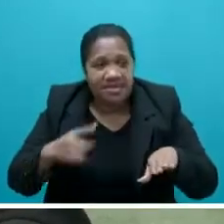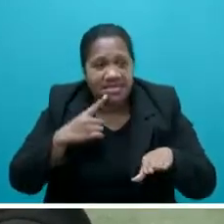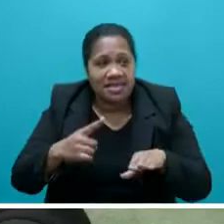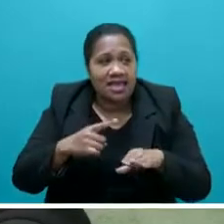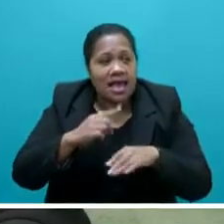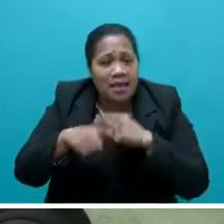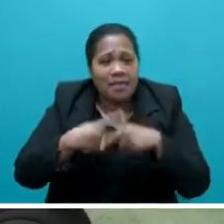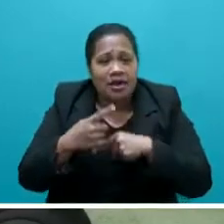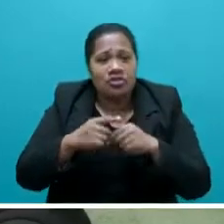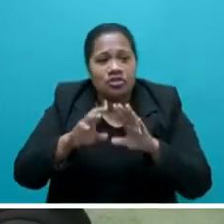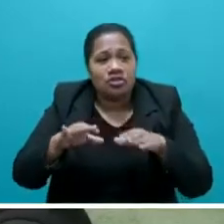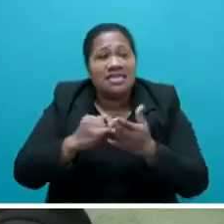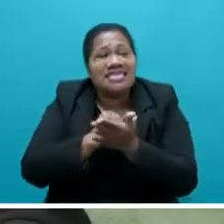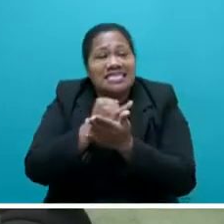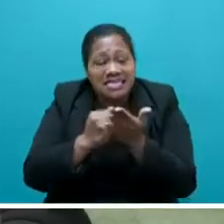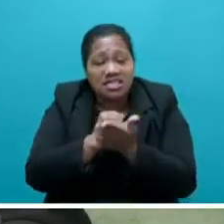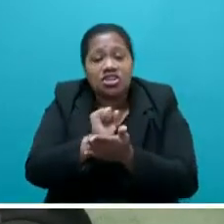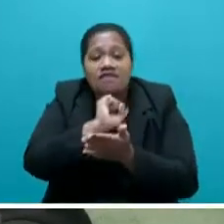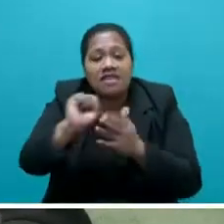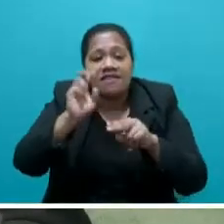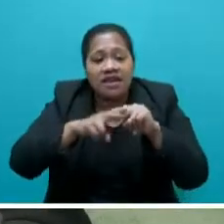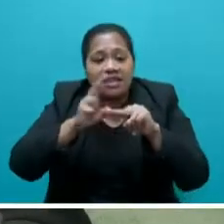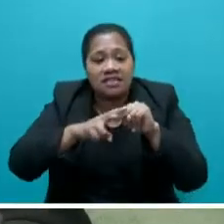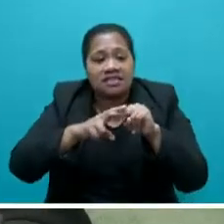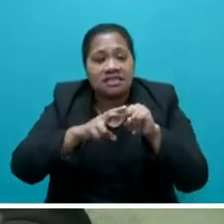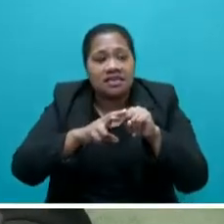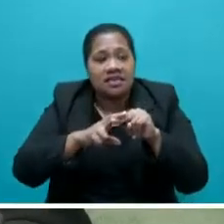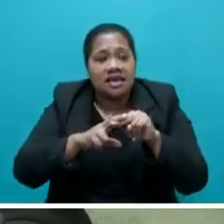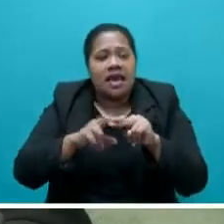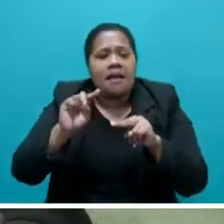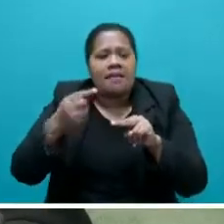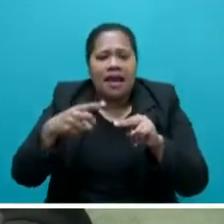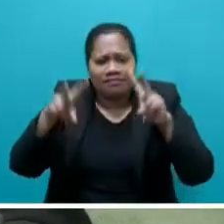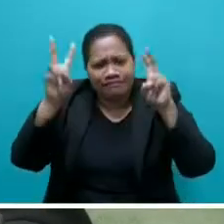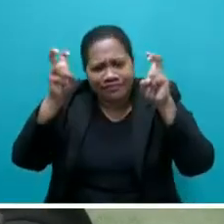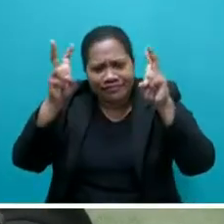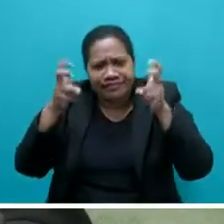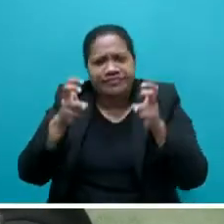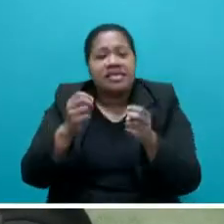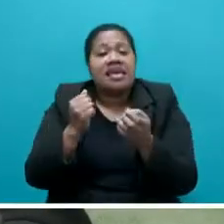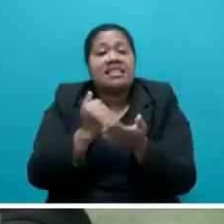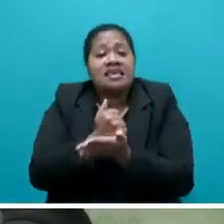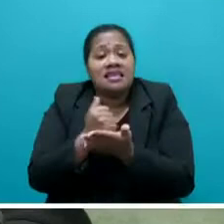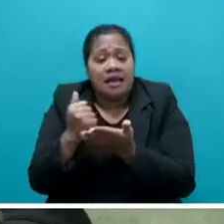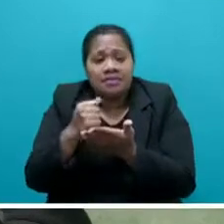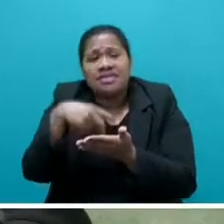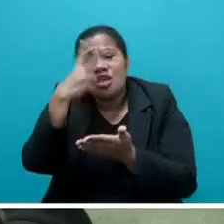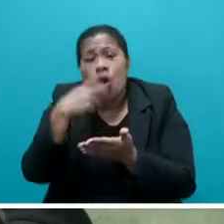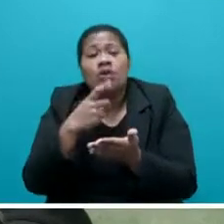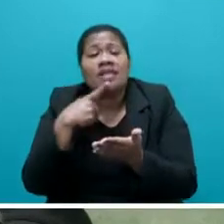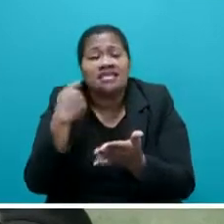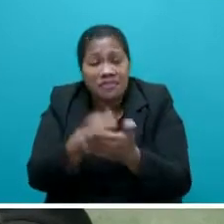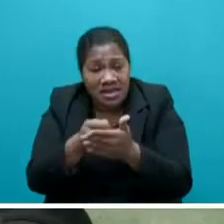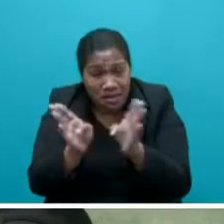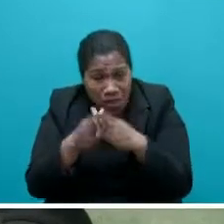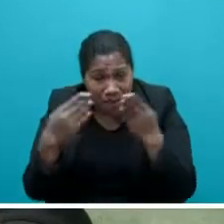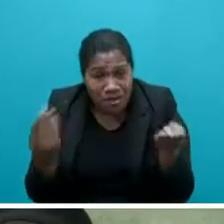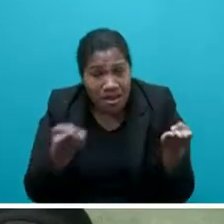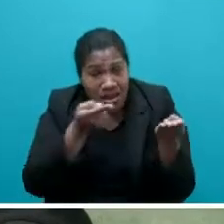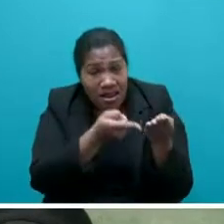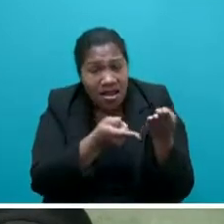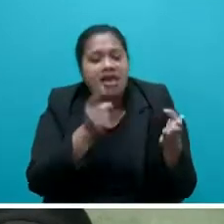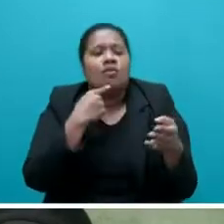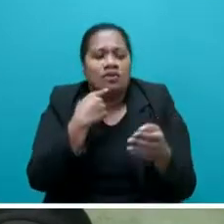fathers by third and fourth generation by quoting numbers. That's the Old Testament, Mr. Speaker, sir. Mr. Speaker,